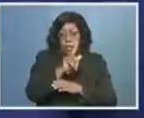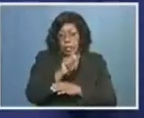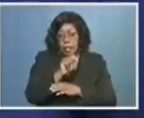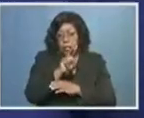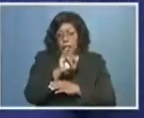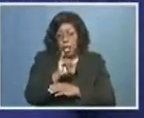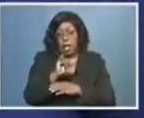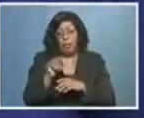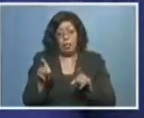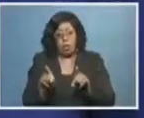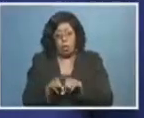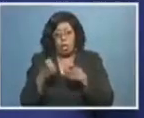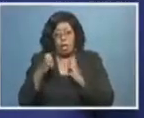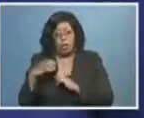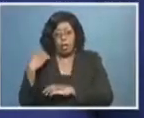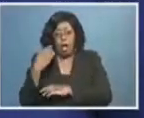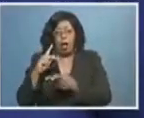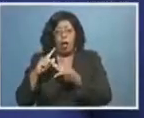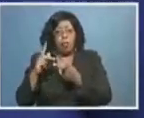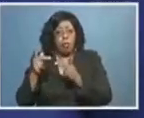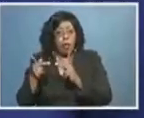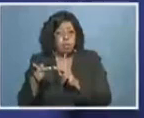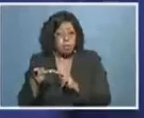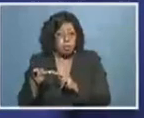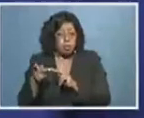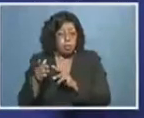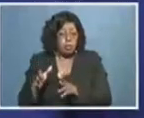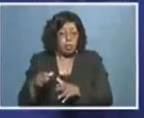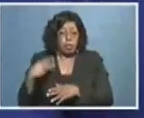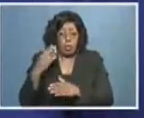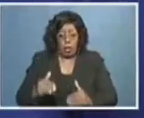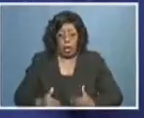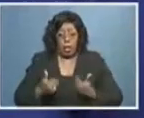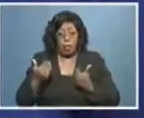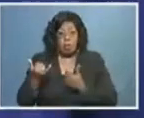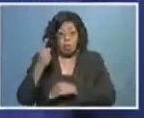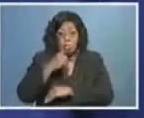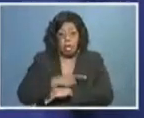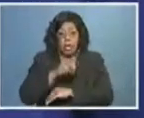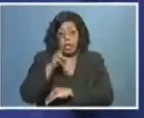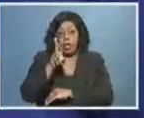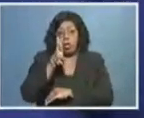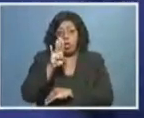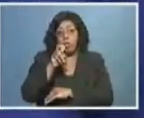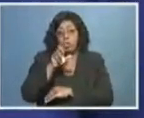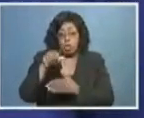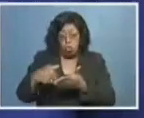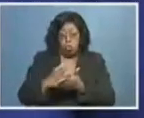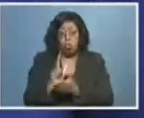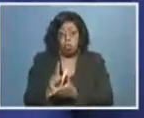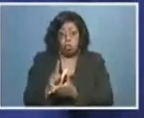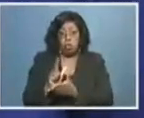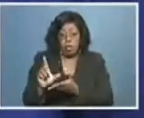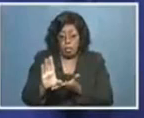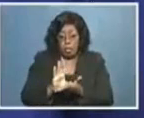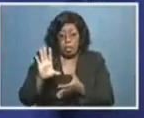but also by the efforts of our partners. And so we are so pleased today that the Urban Renewal Center has also